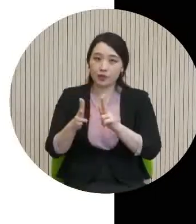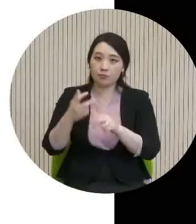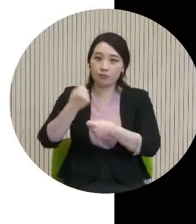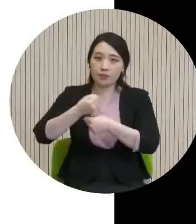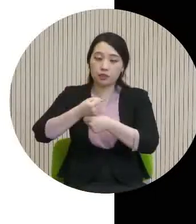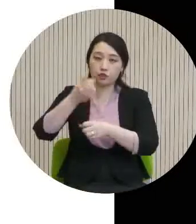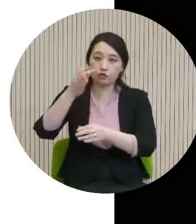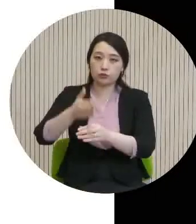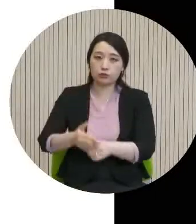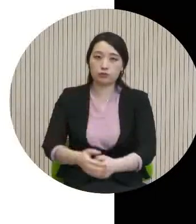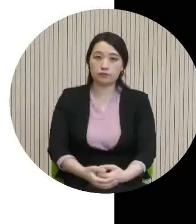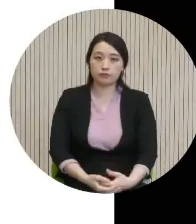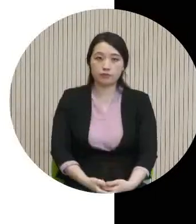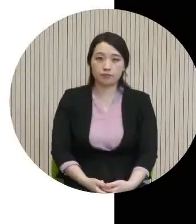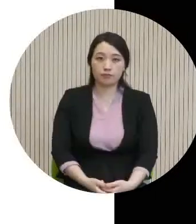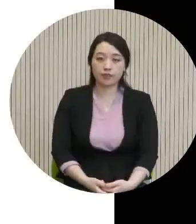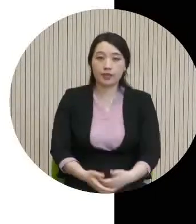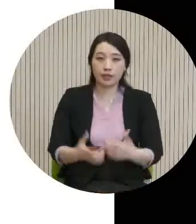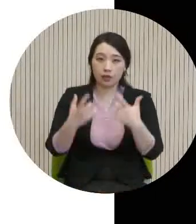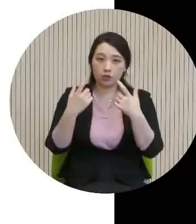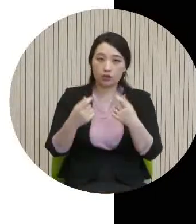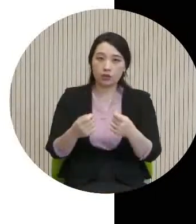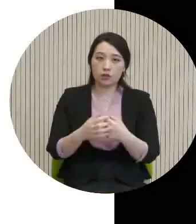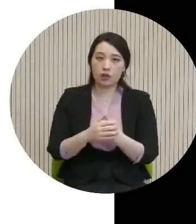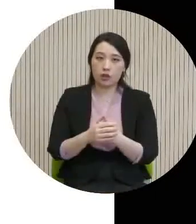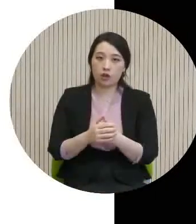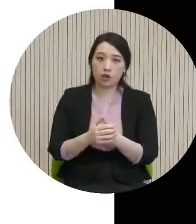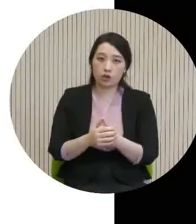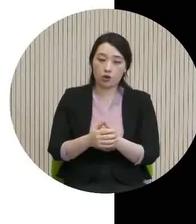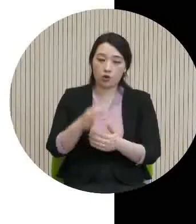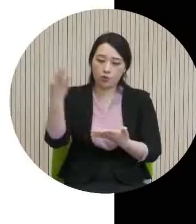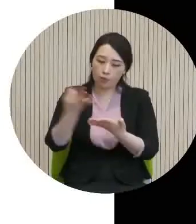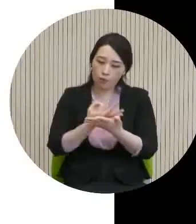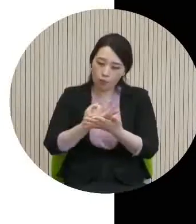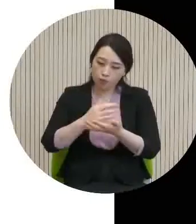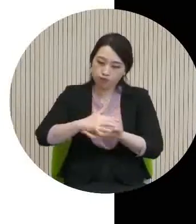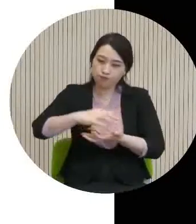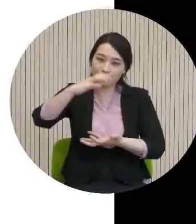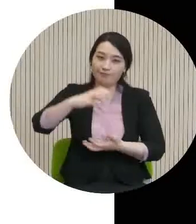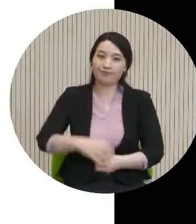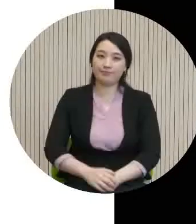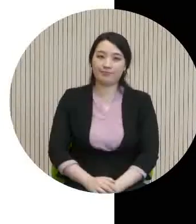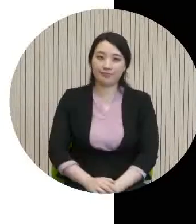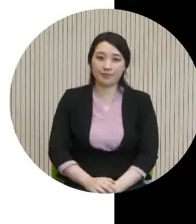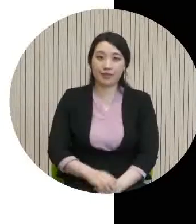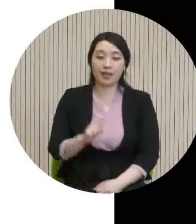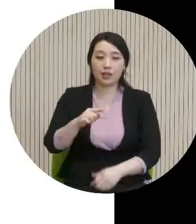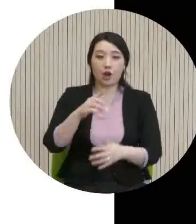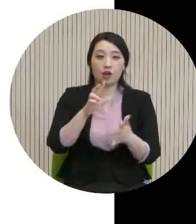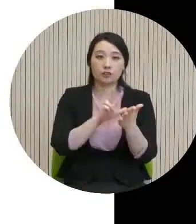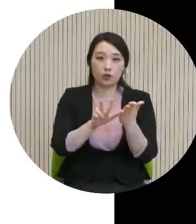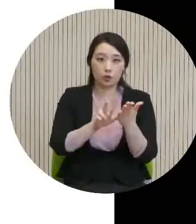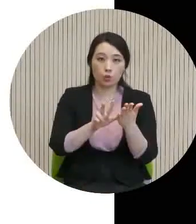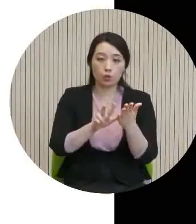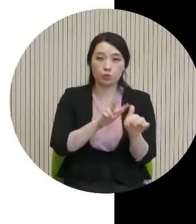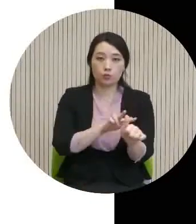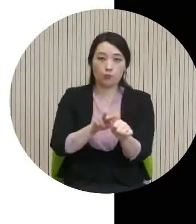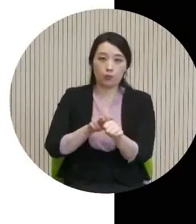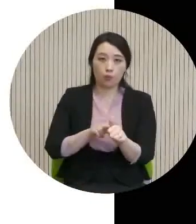This rich insight is only possible when you run a